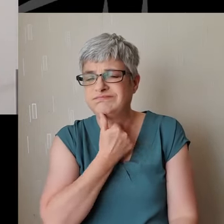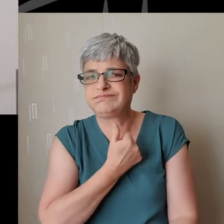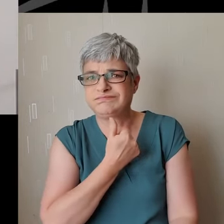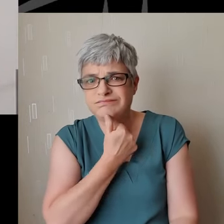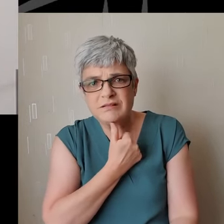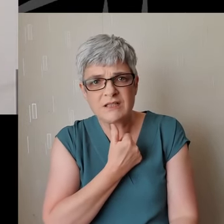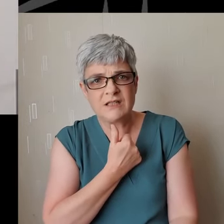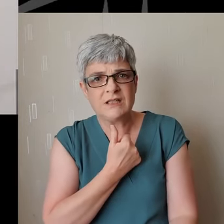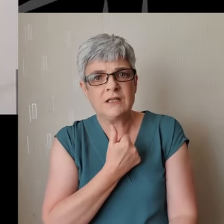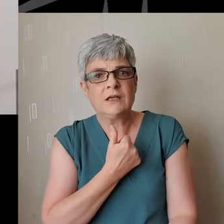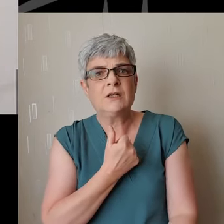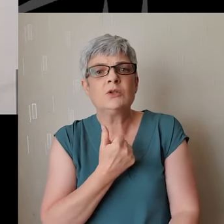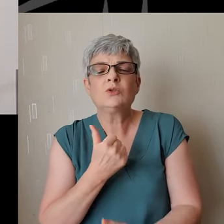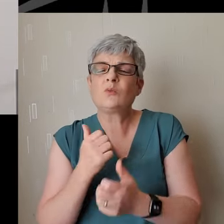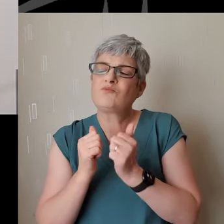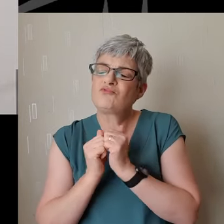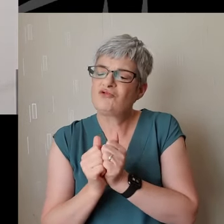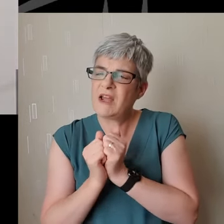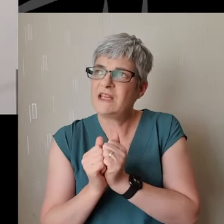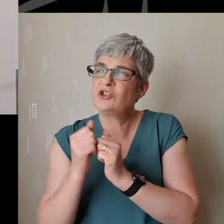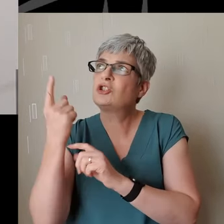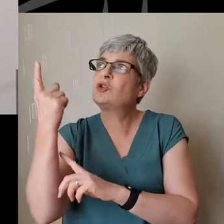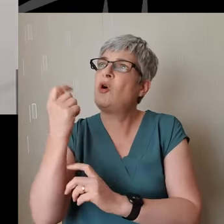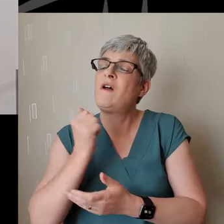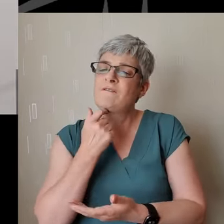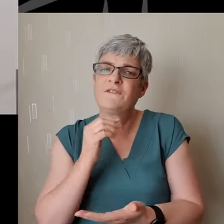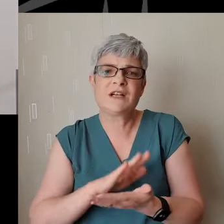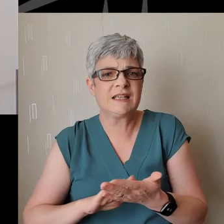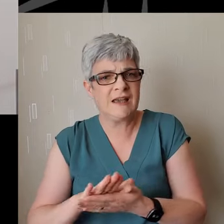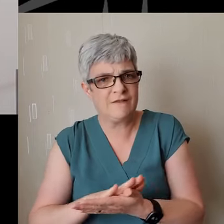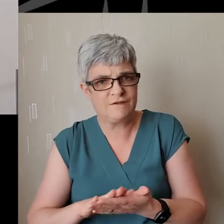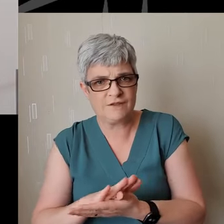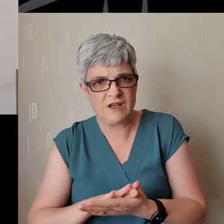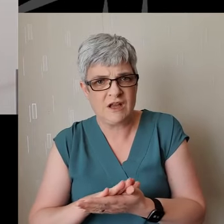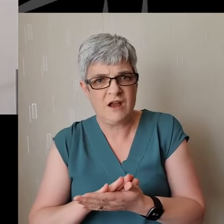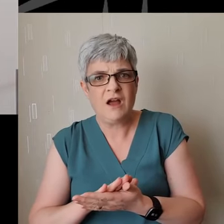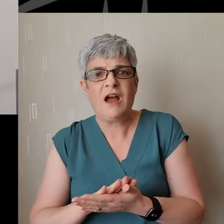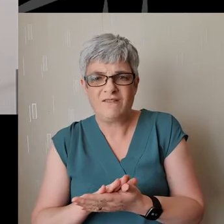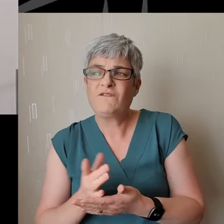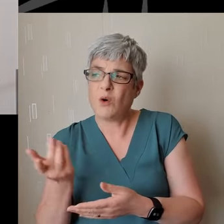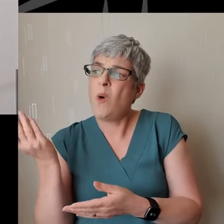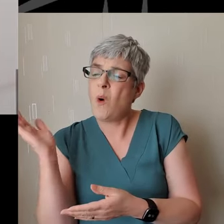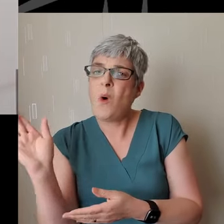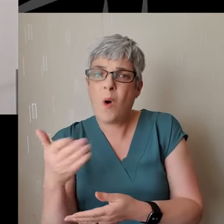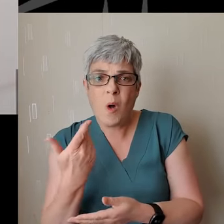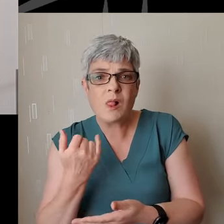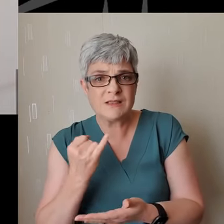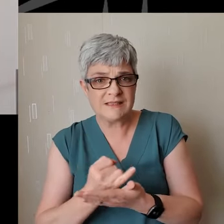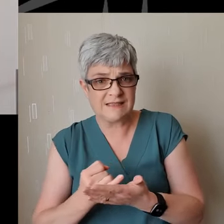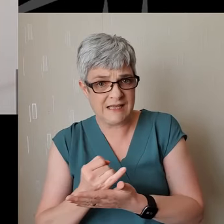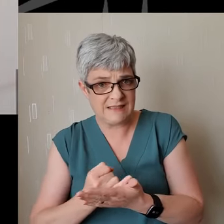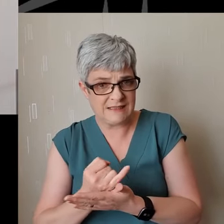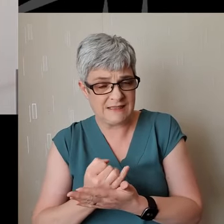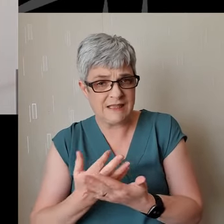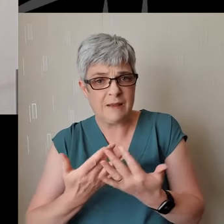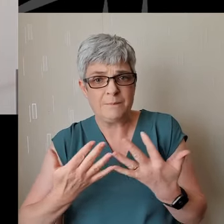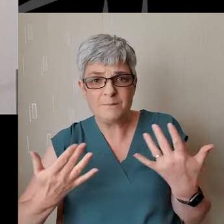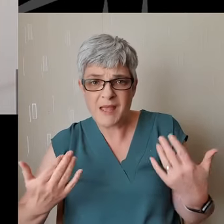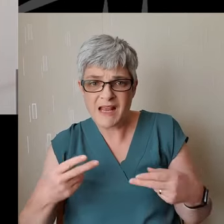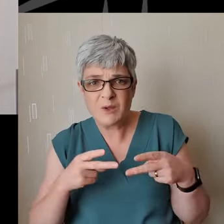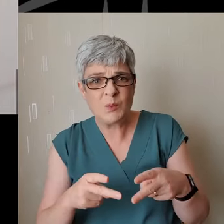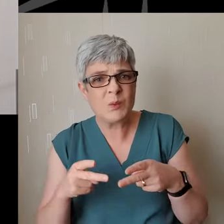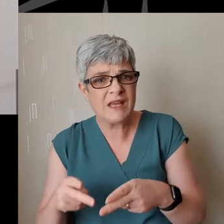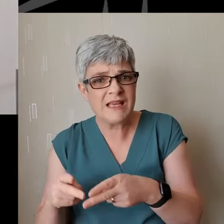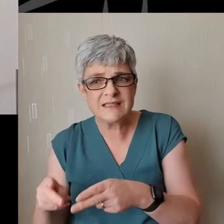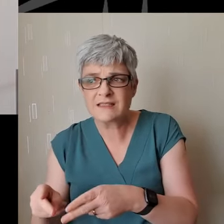Gracious God, forgive us for these, and forgive us for all our sins and the many ways in which we